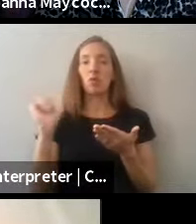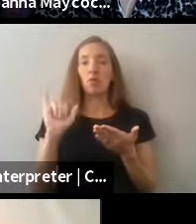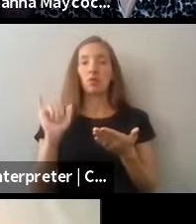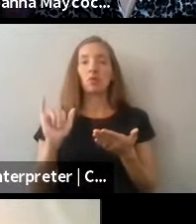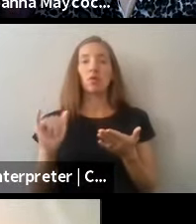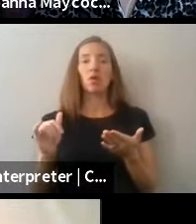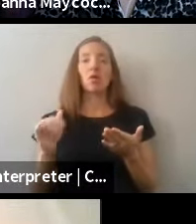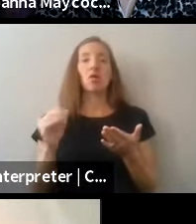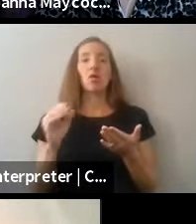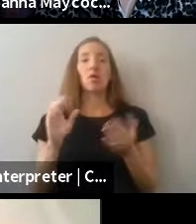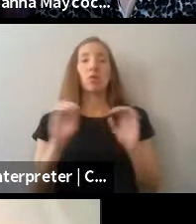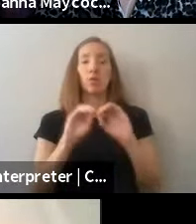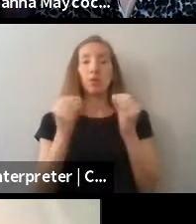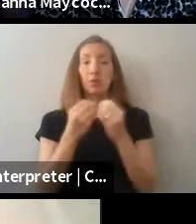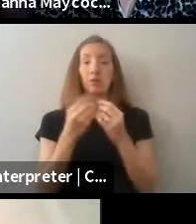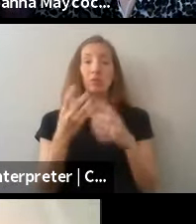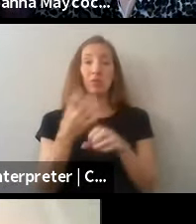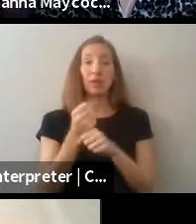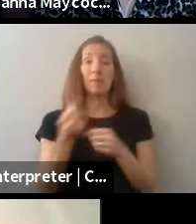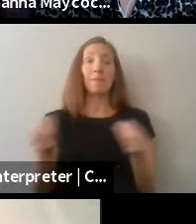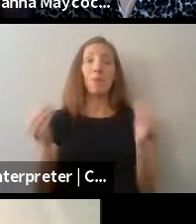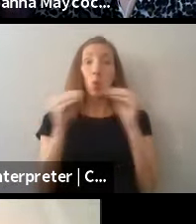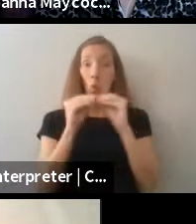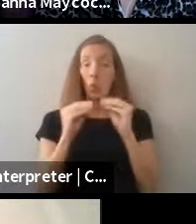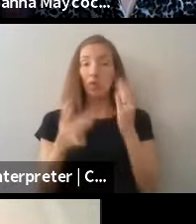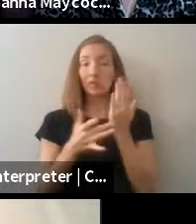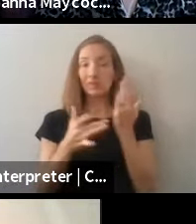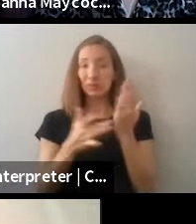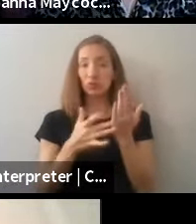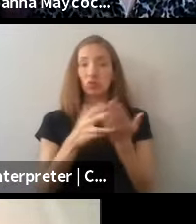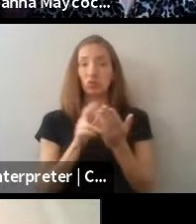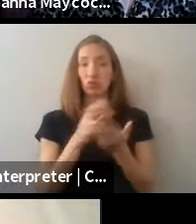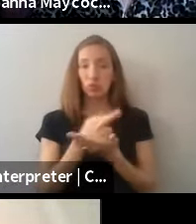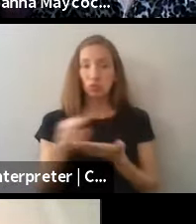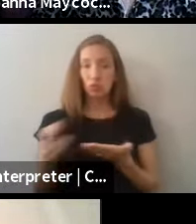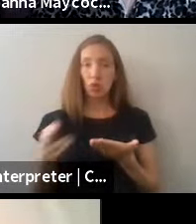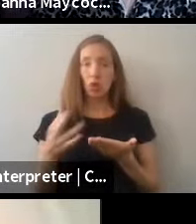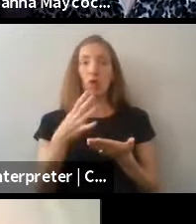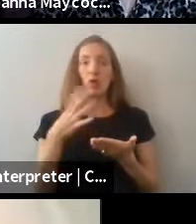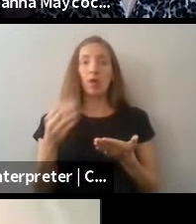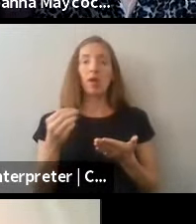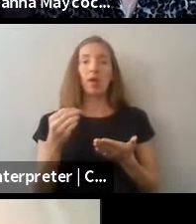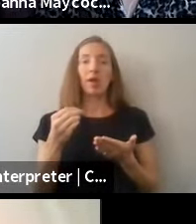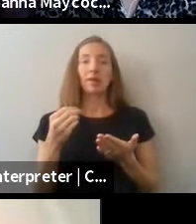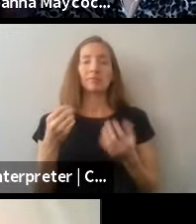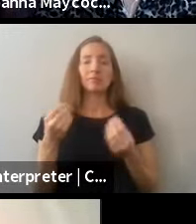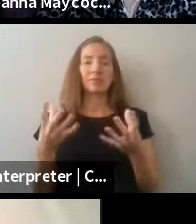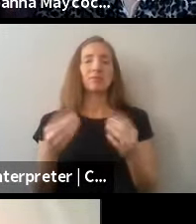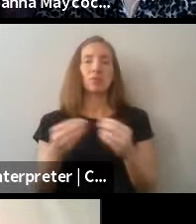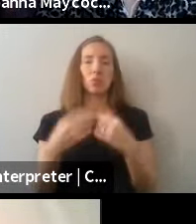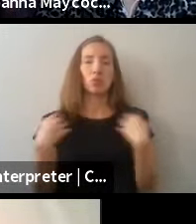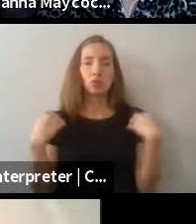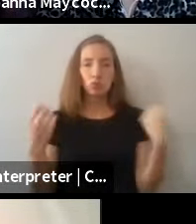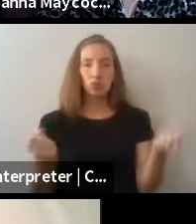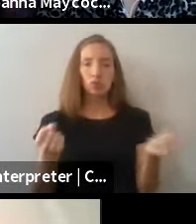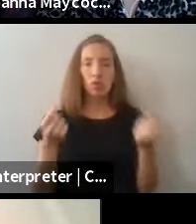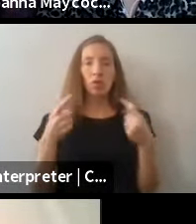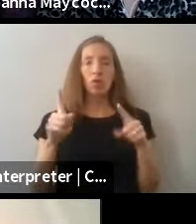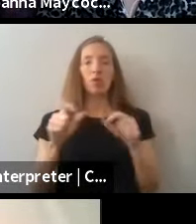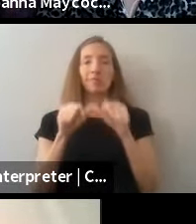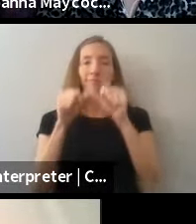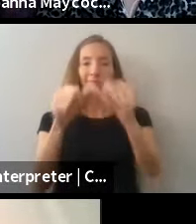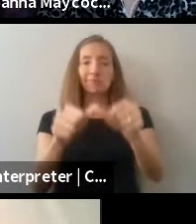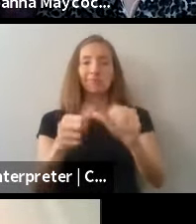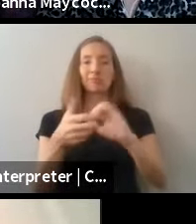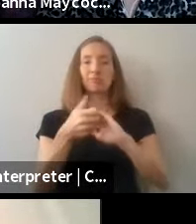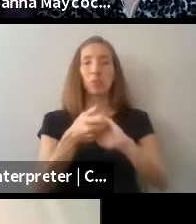digital. And sustainable, strengthening the long-term partnership, as it was mentioned before, and mobilizing other